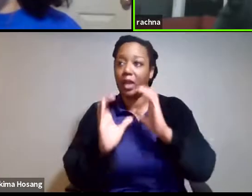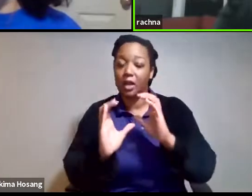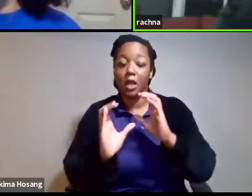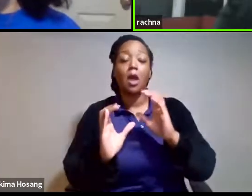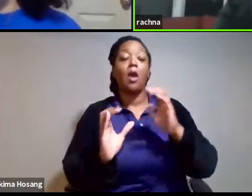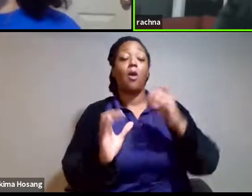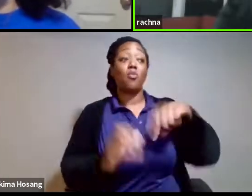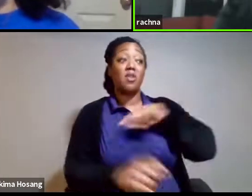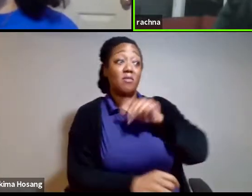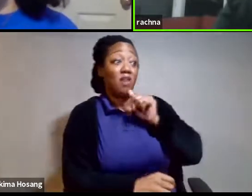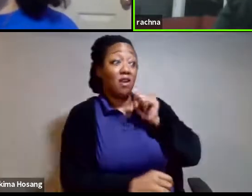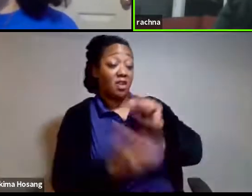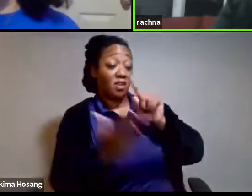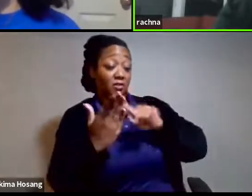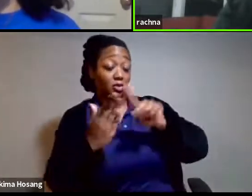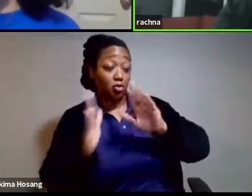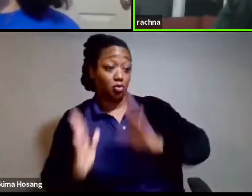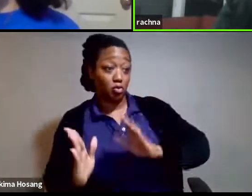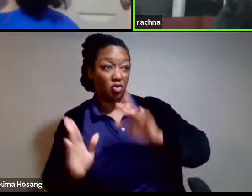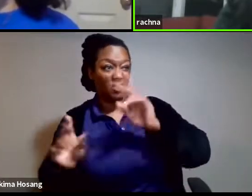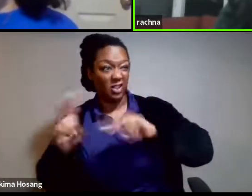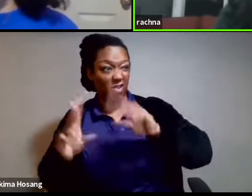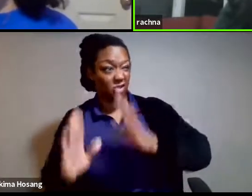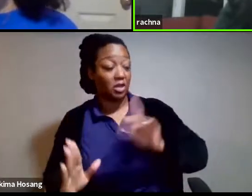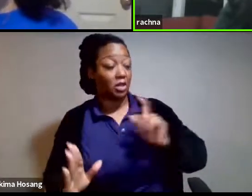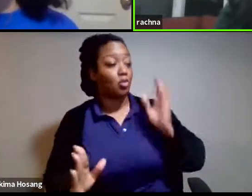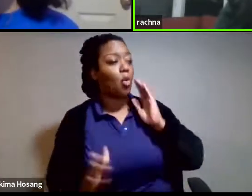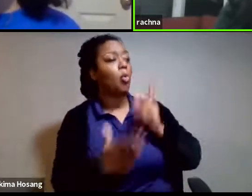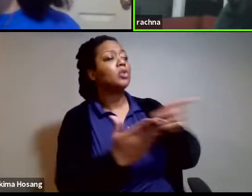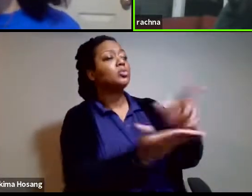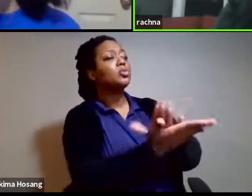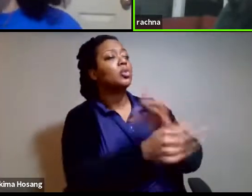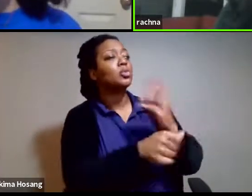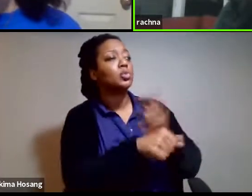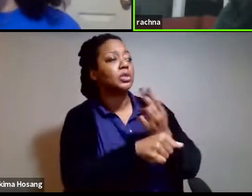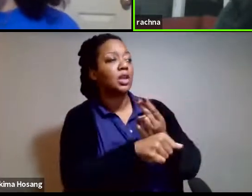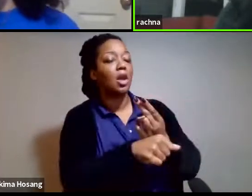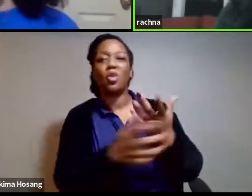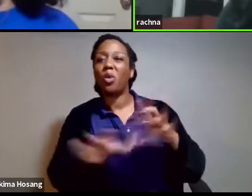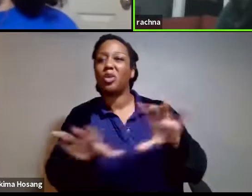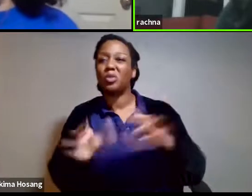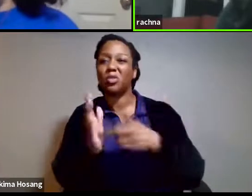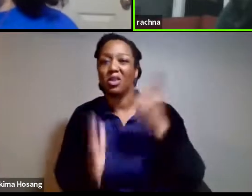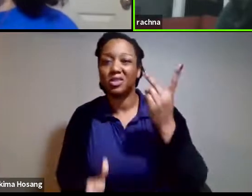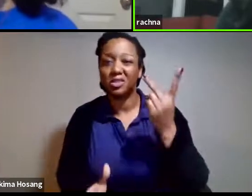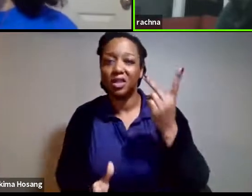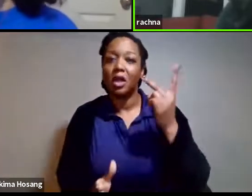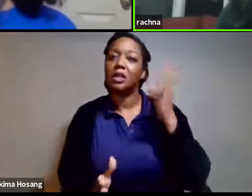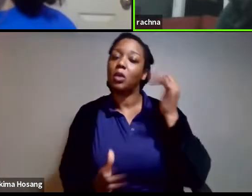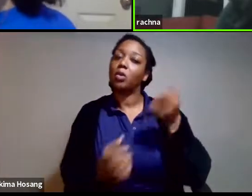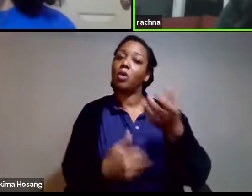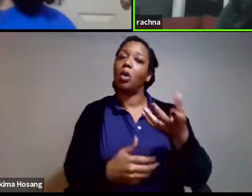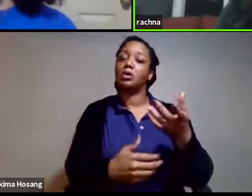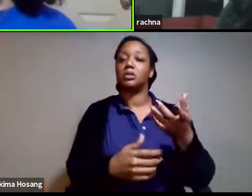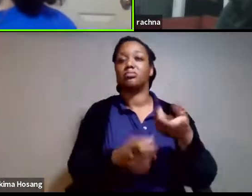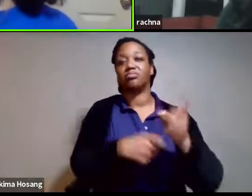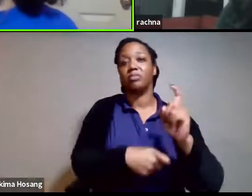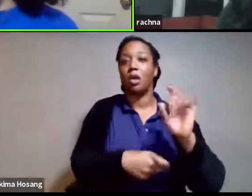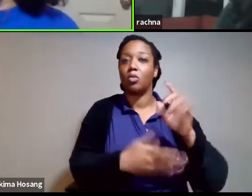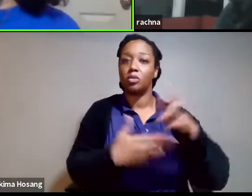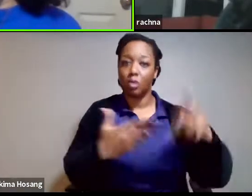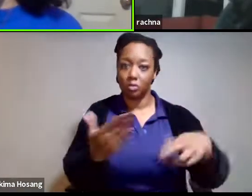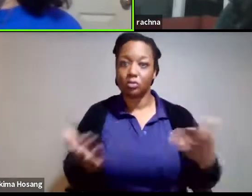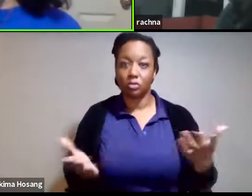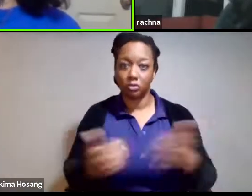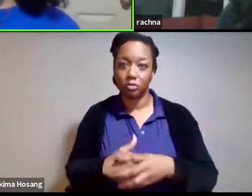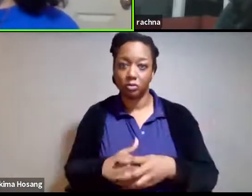doing and vice versa. So nothing is getting repeated, which would then invalidate the results. Absolutely.